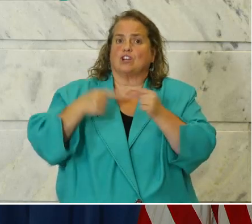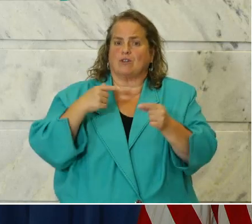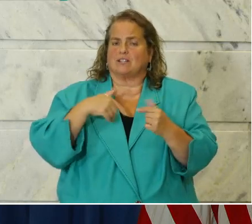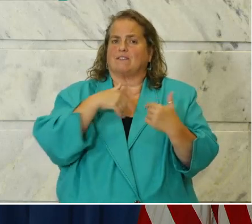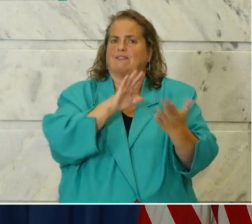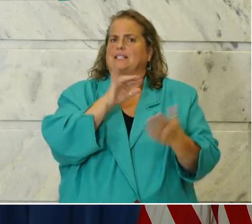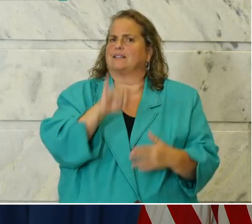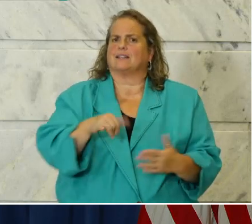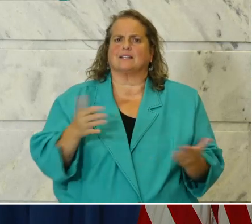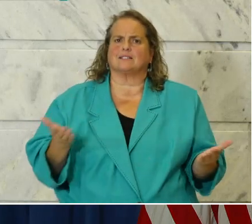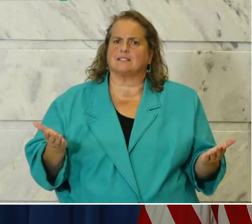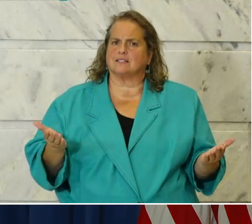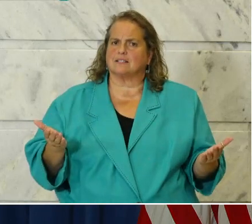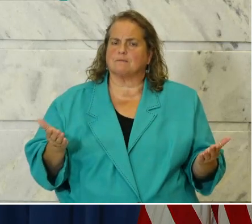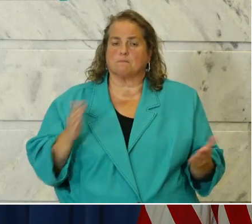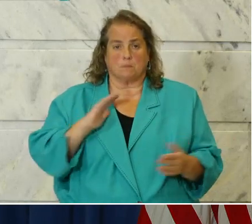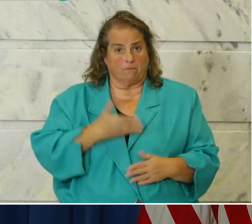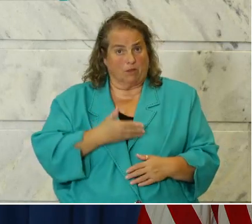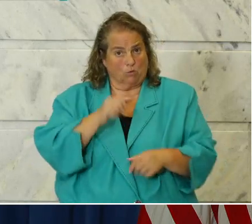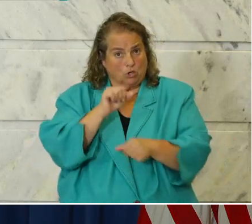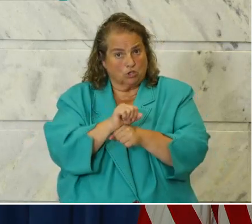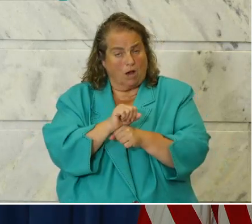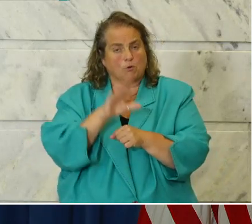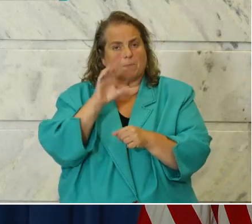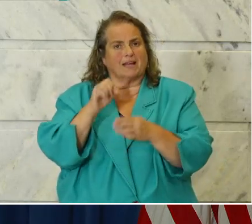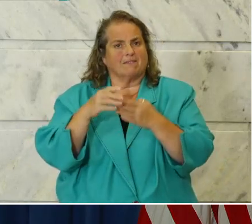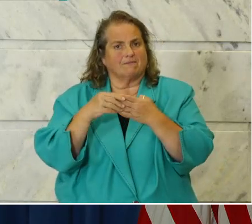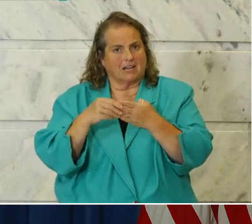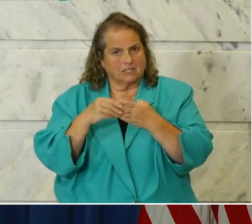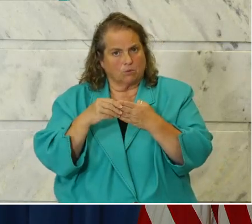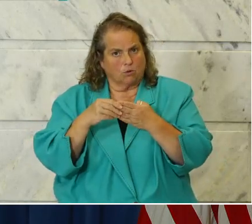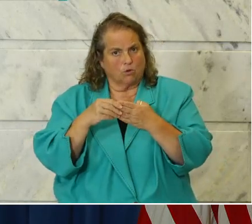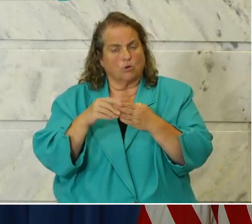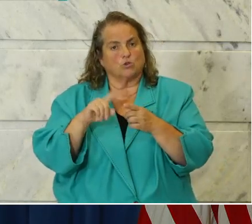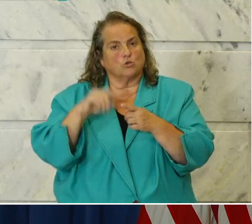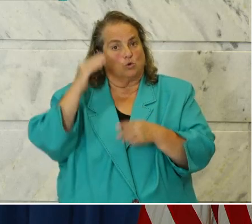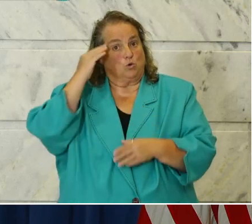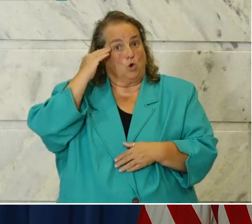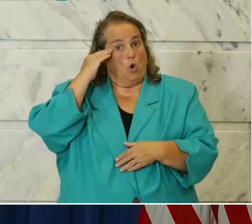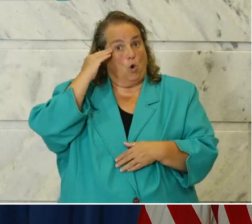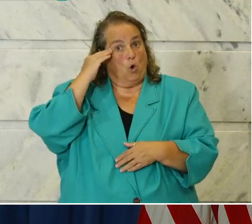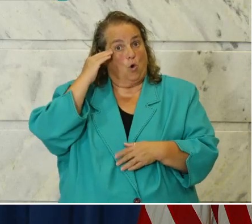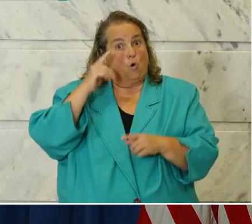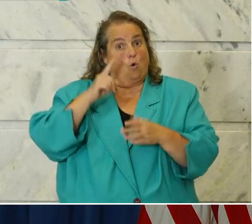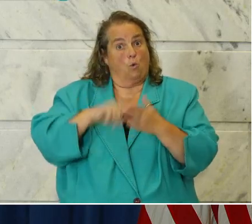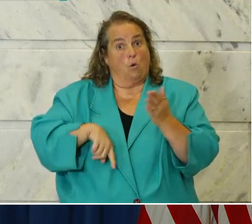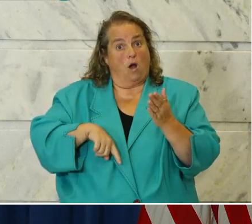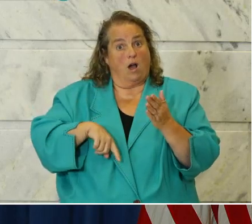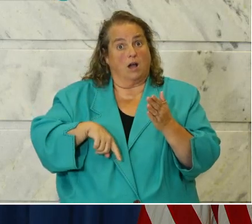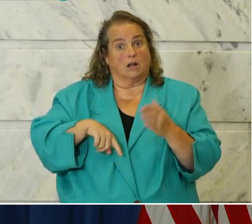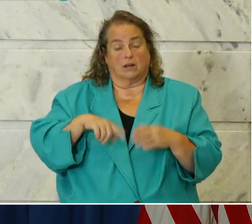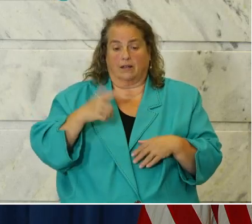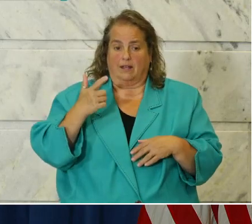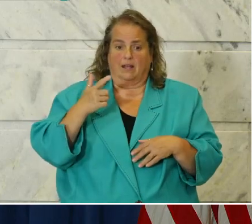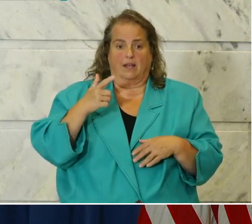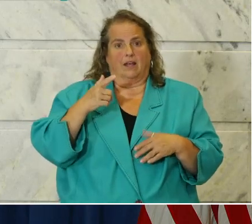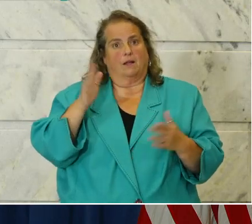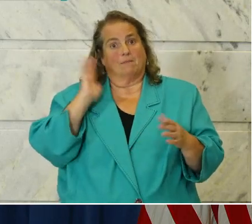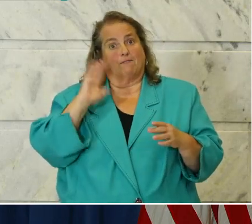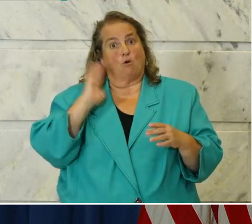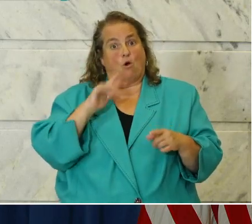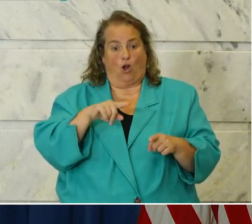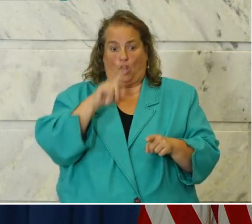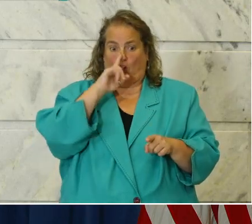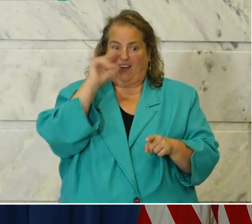Our job is to be flexible enough to know that what was a round hole with a round peg is now a round hole